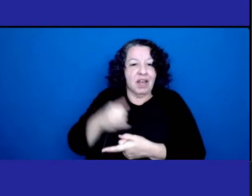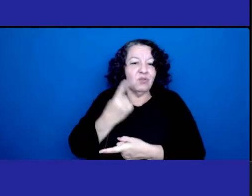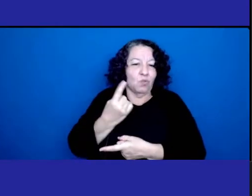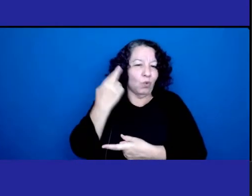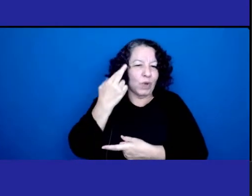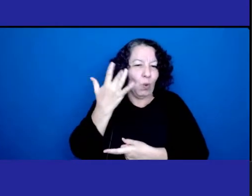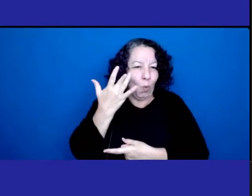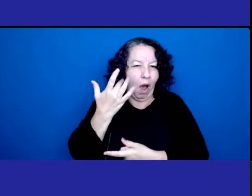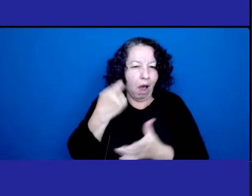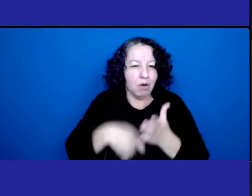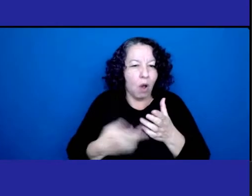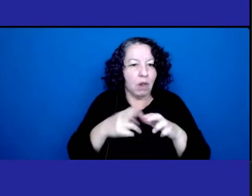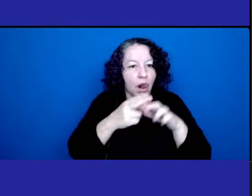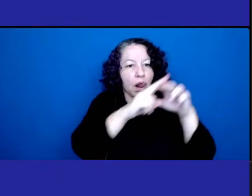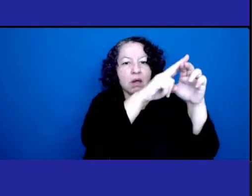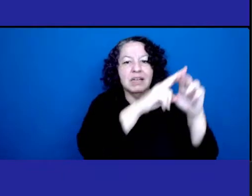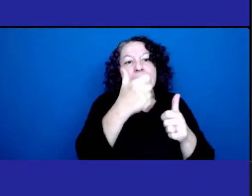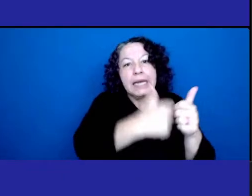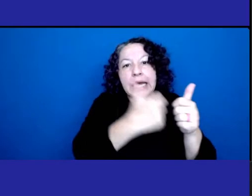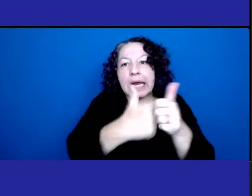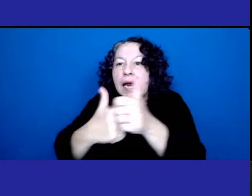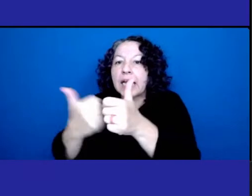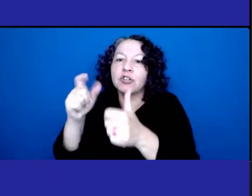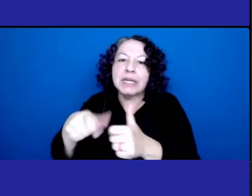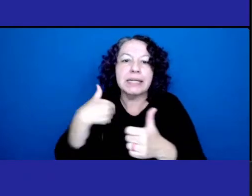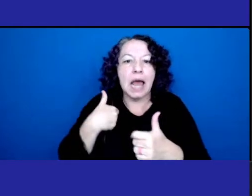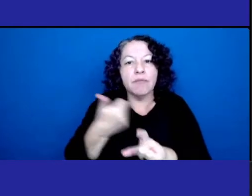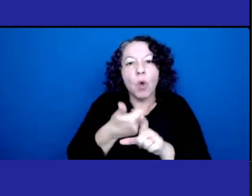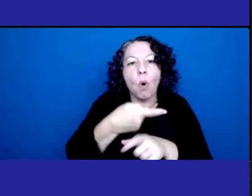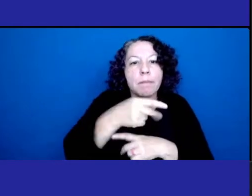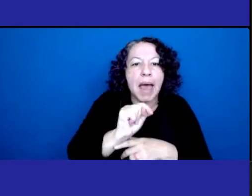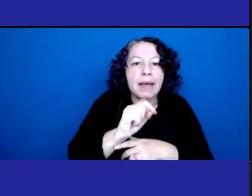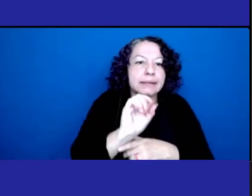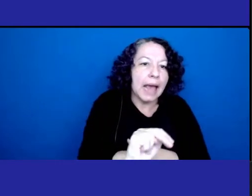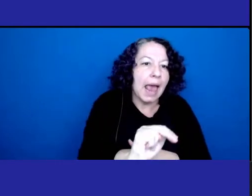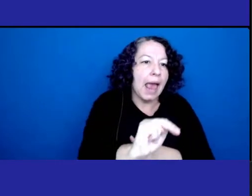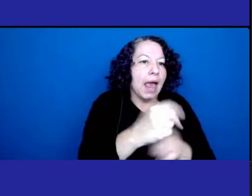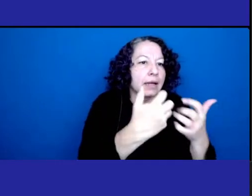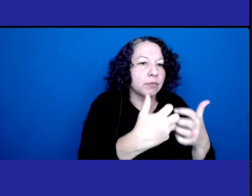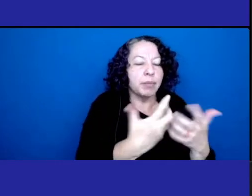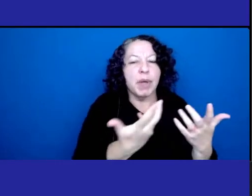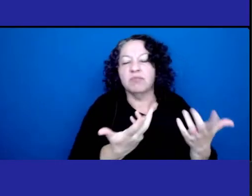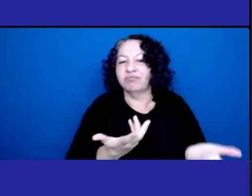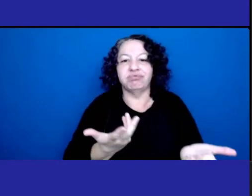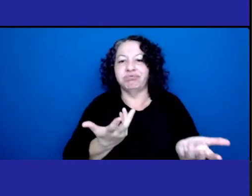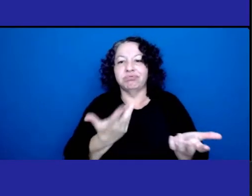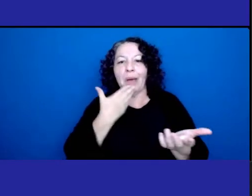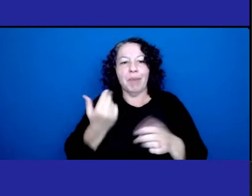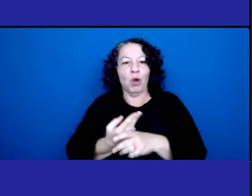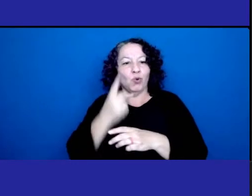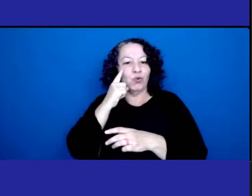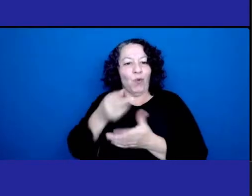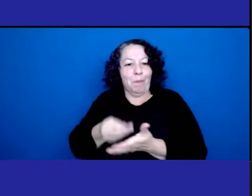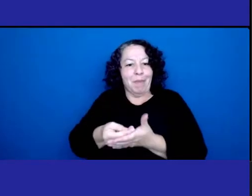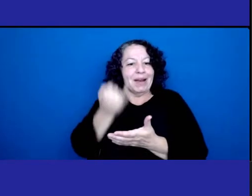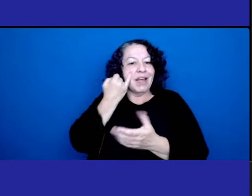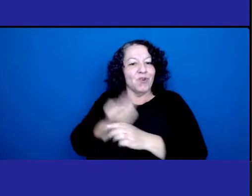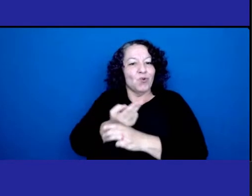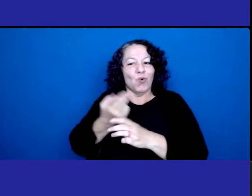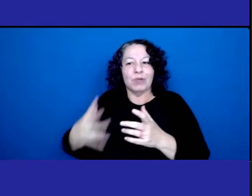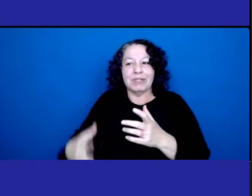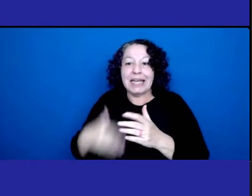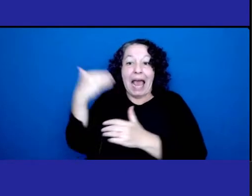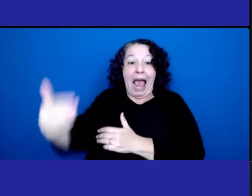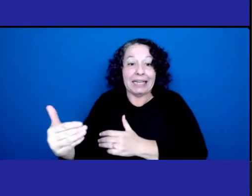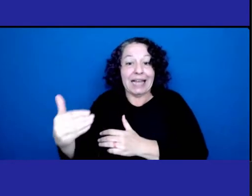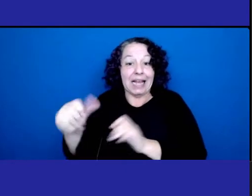PET scan, right? And while it would be a better use of money if you used the excess capacity in everyone's